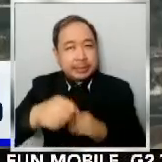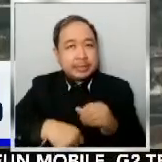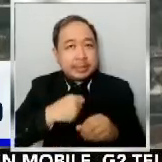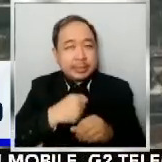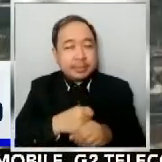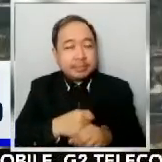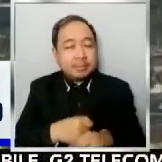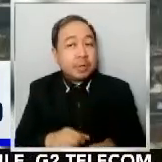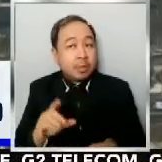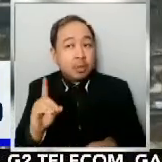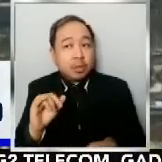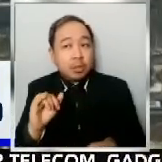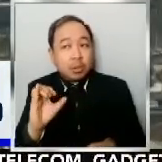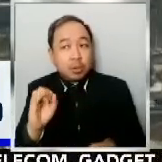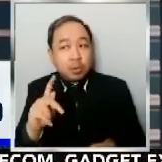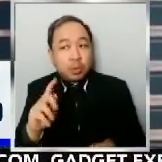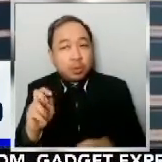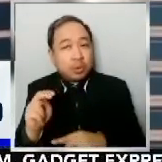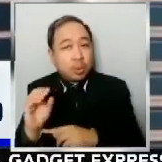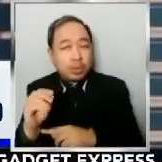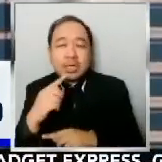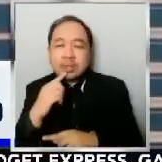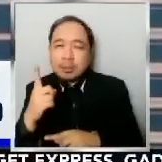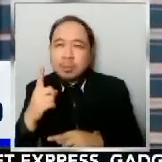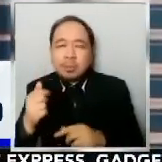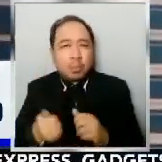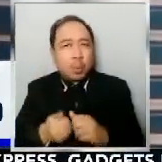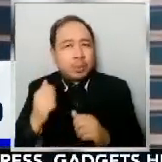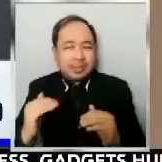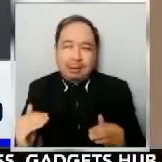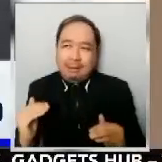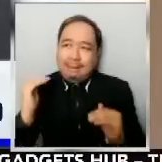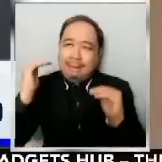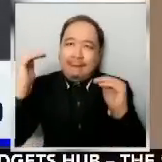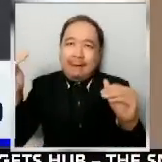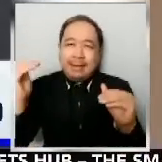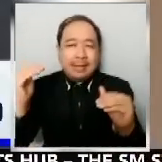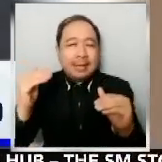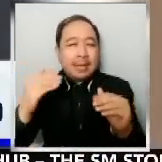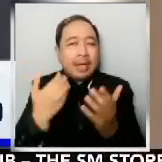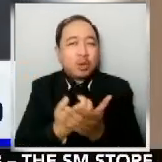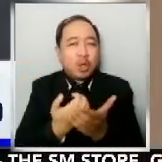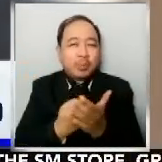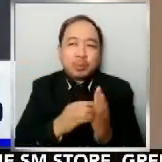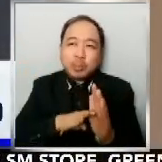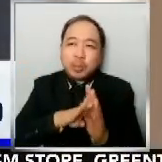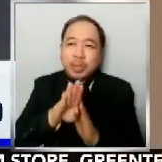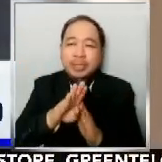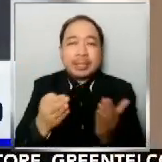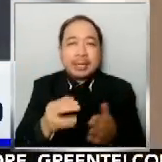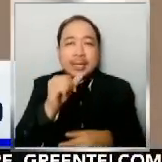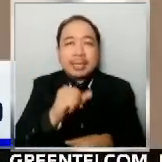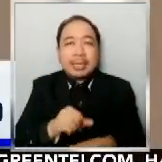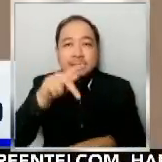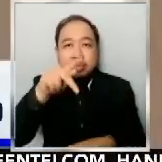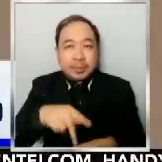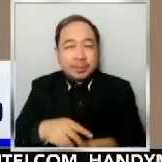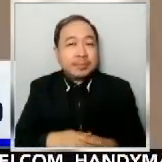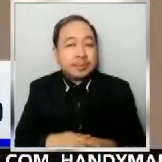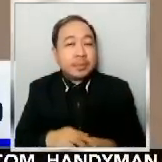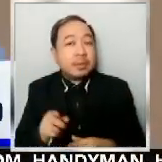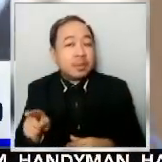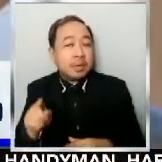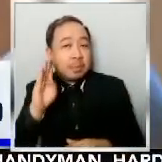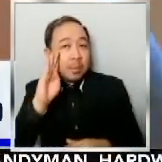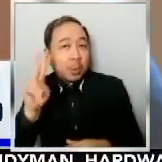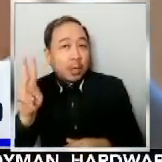sa pinakamataas na growth projection sa Asia-Pacific region. Kasama ng Pangulo sa kanyang delegasyon dito sa Switzerland, ang